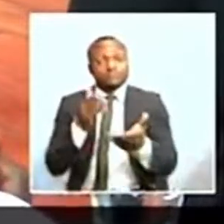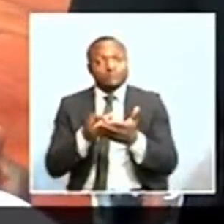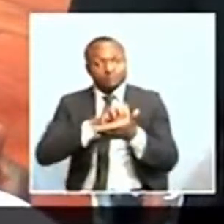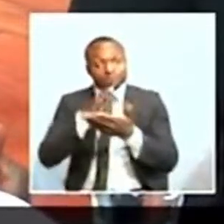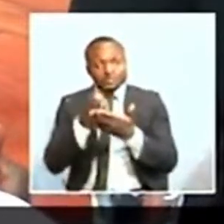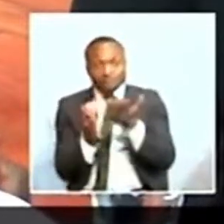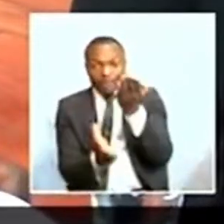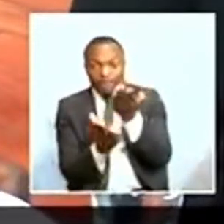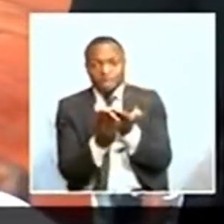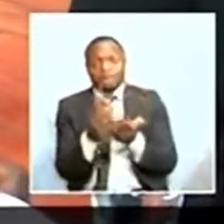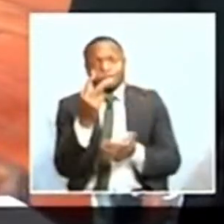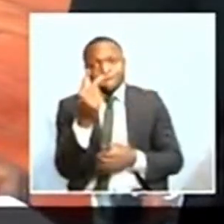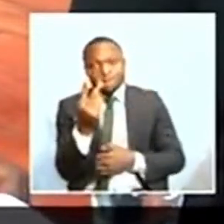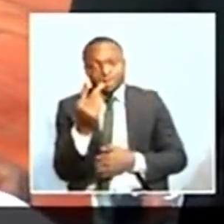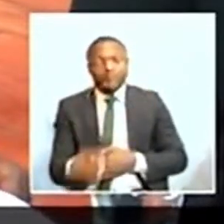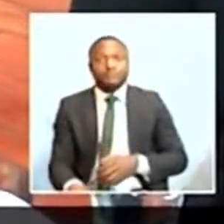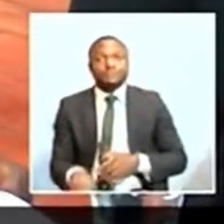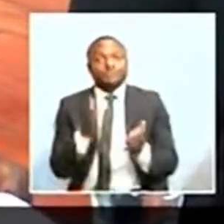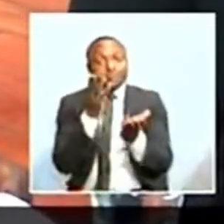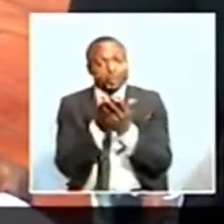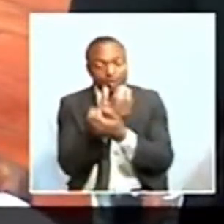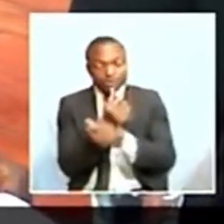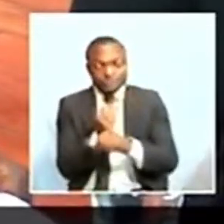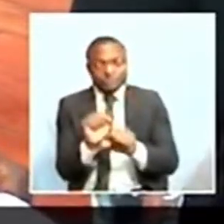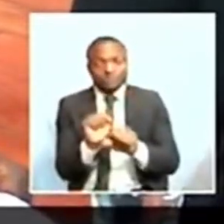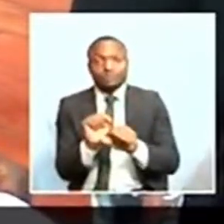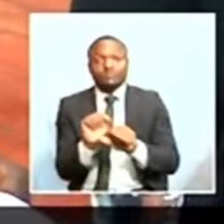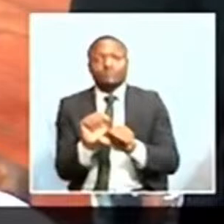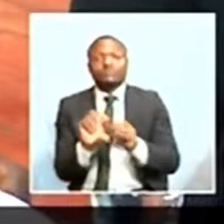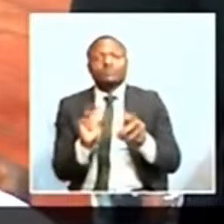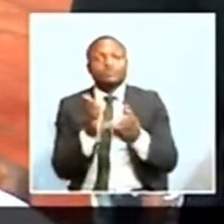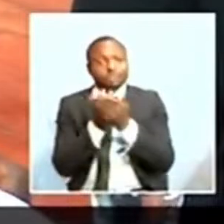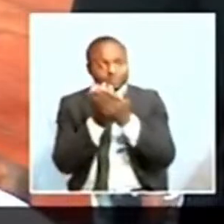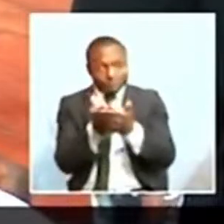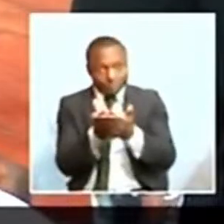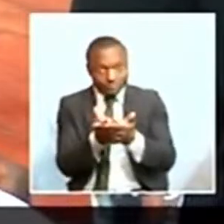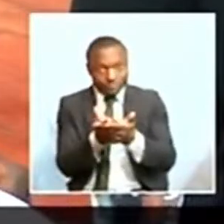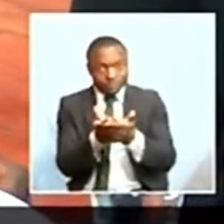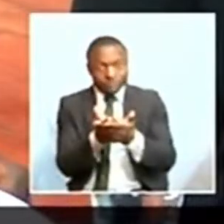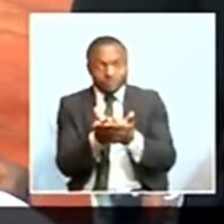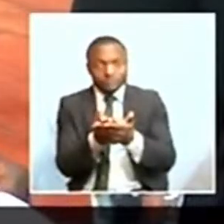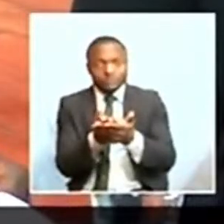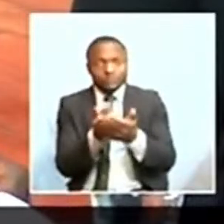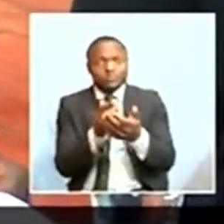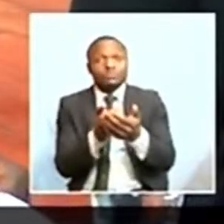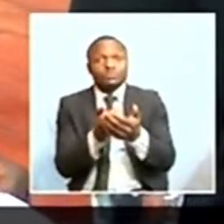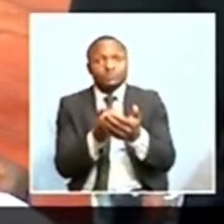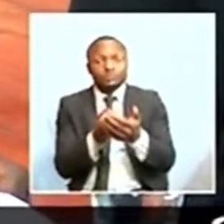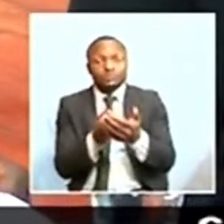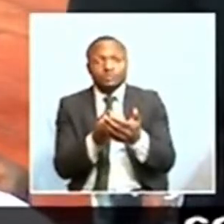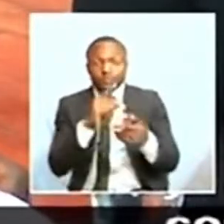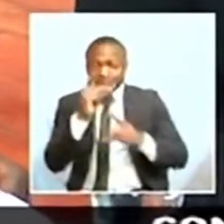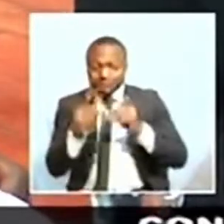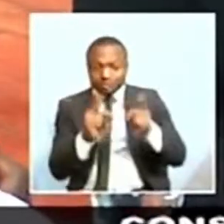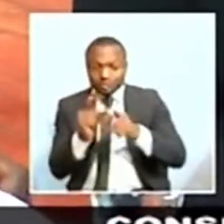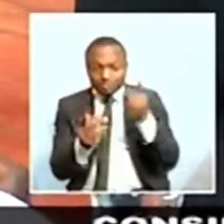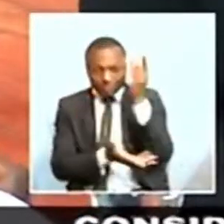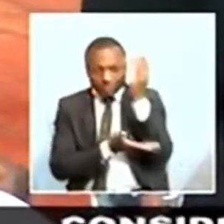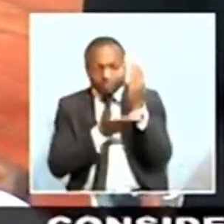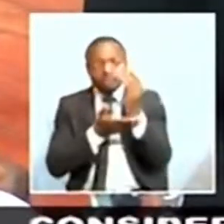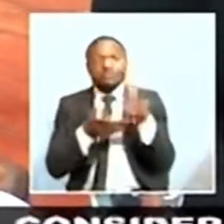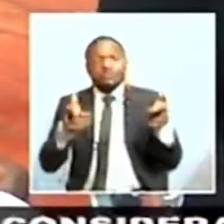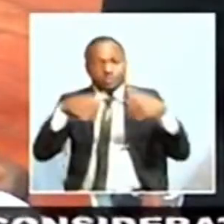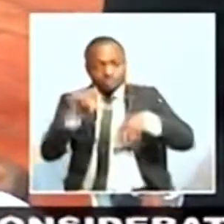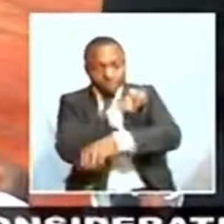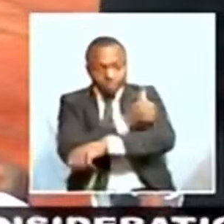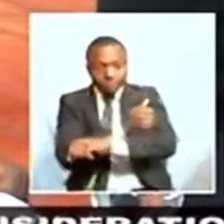on Appendix 2, Chair. Remedial measures, management wishes to submit that besides the decentralization of the approval process, the local authority